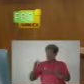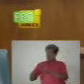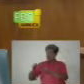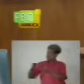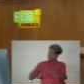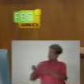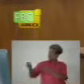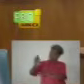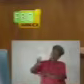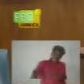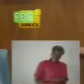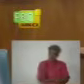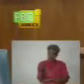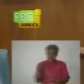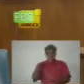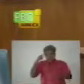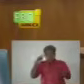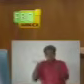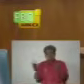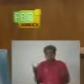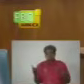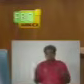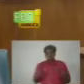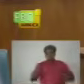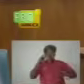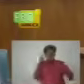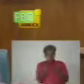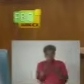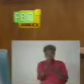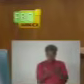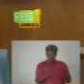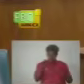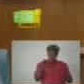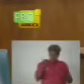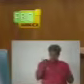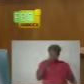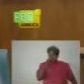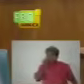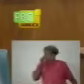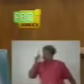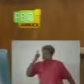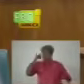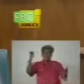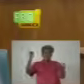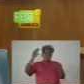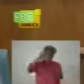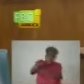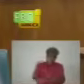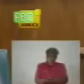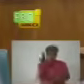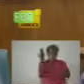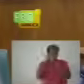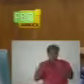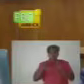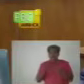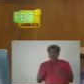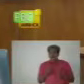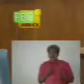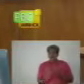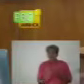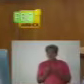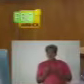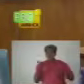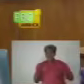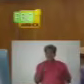get his night. I agree that some fest will get its night. But how would I grow to compete with Sumfest